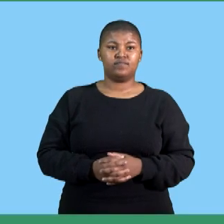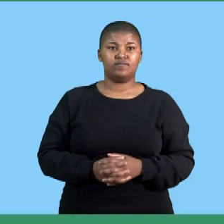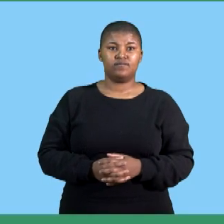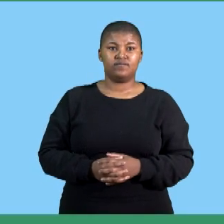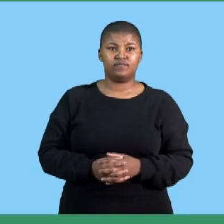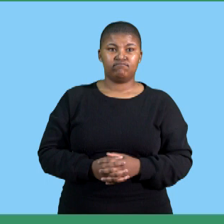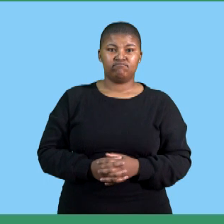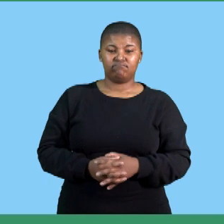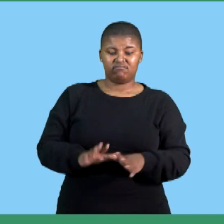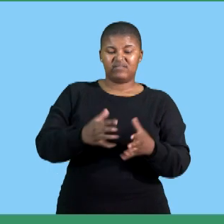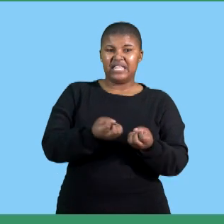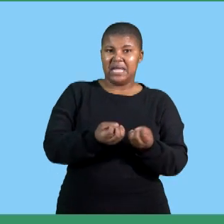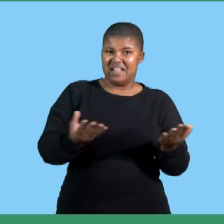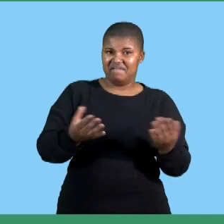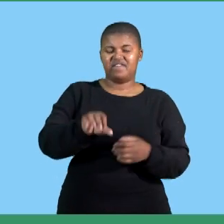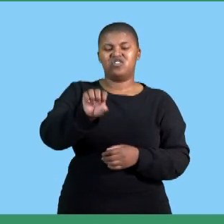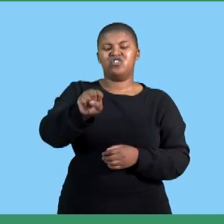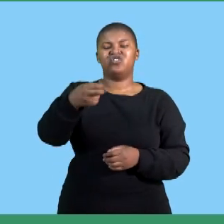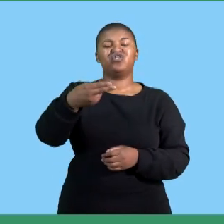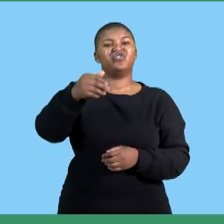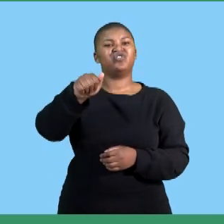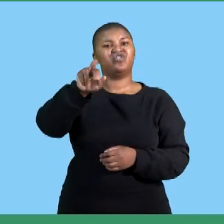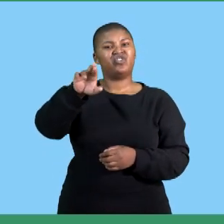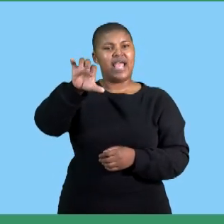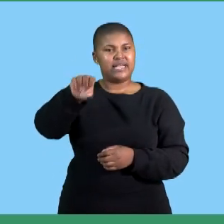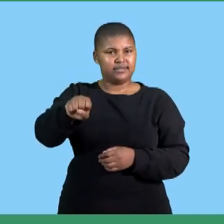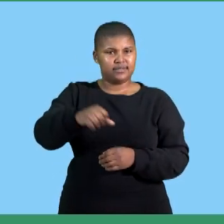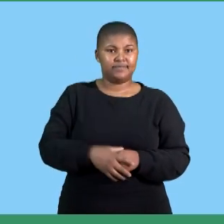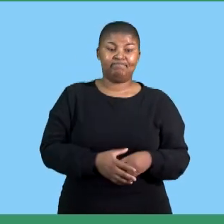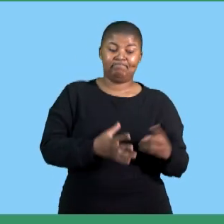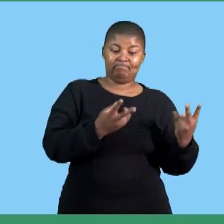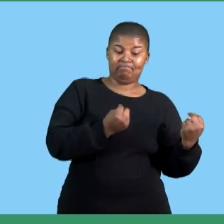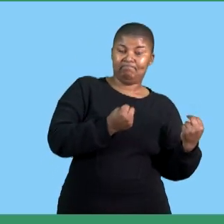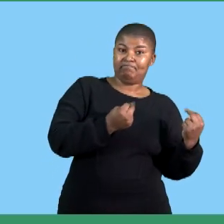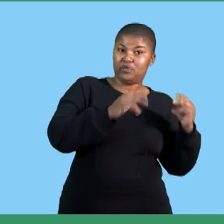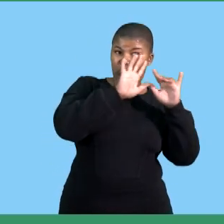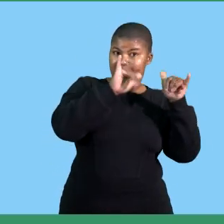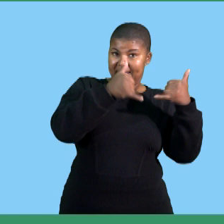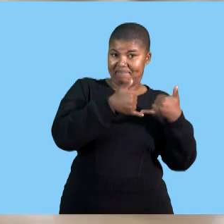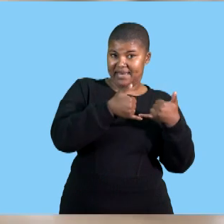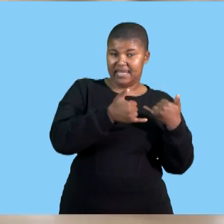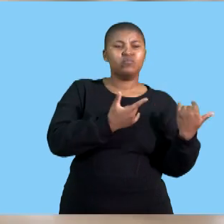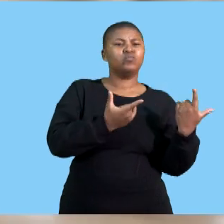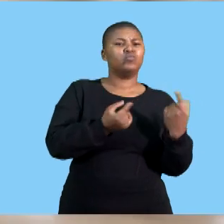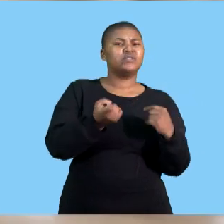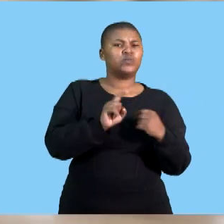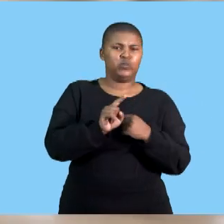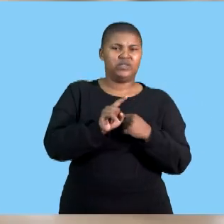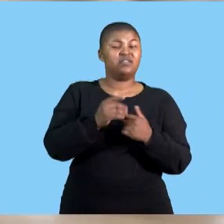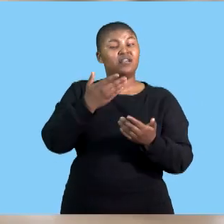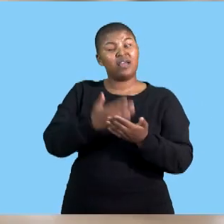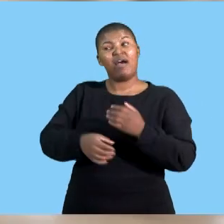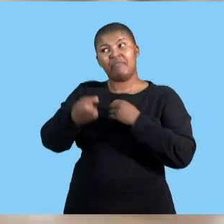companies can issue shares to obtain capital. So another way of getting funding in the business is